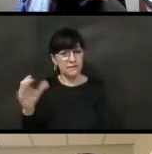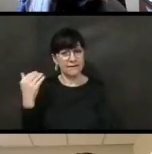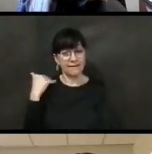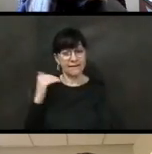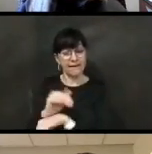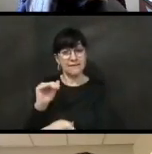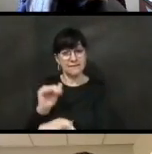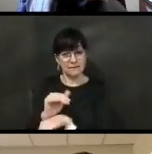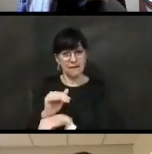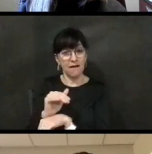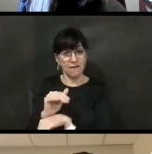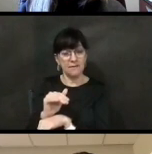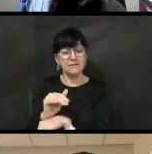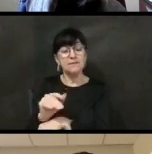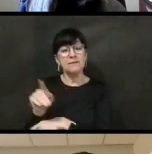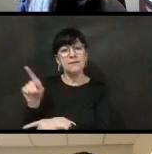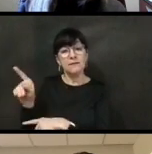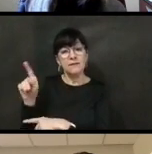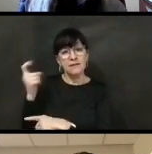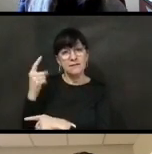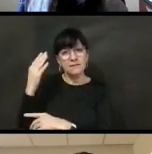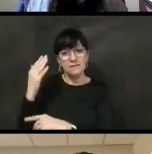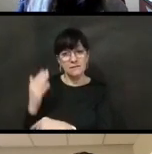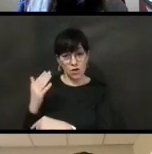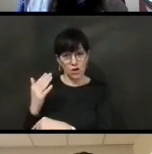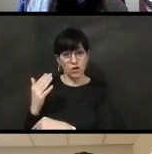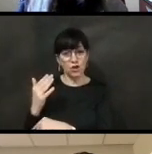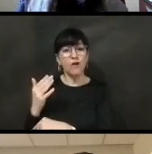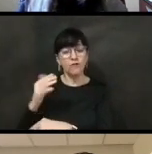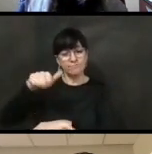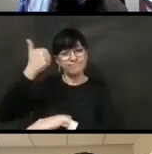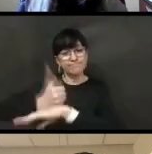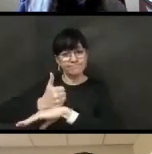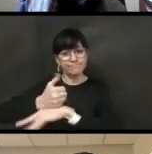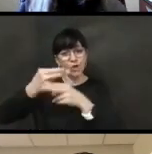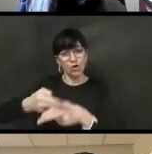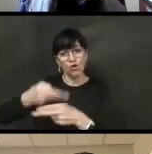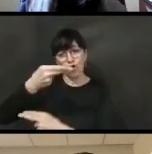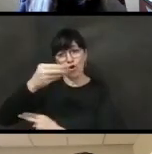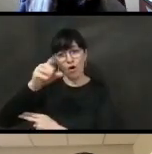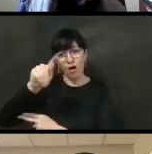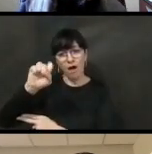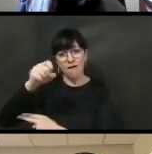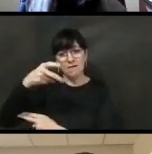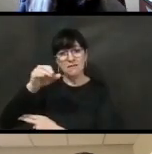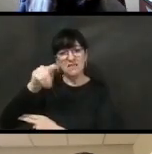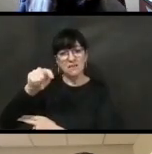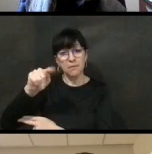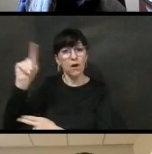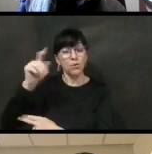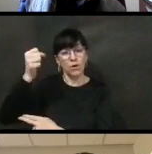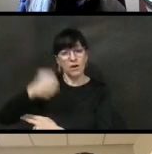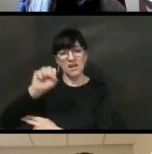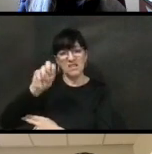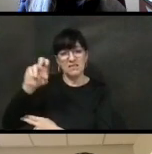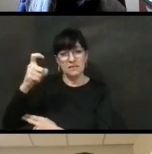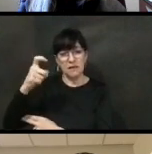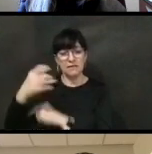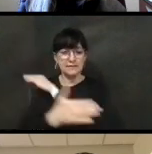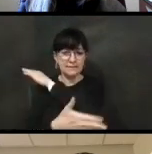a COVID-19 hotspot in Sussex County. As a result, public health has been working diligently